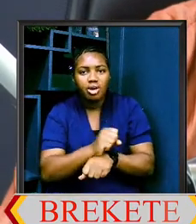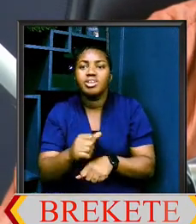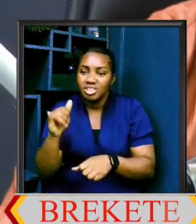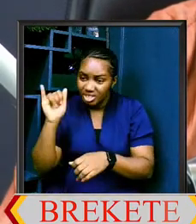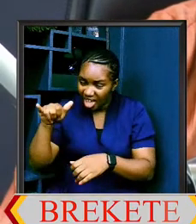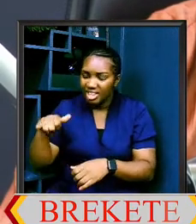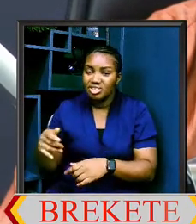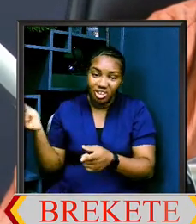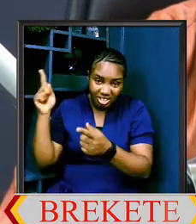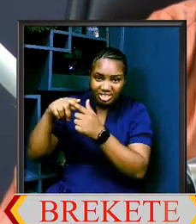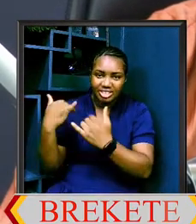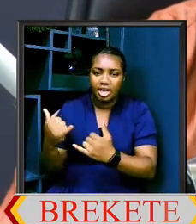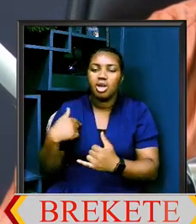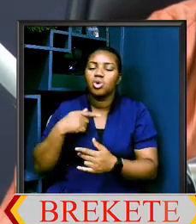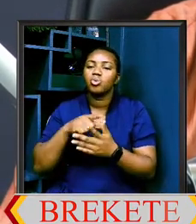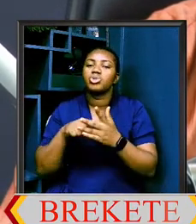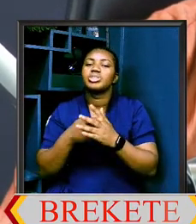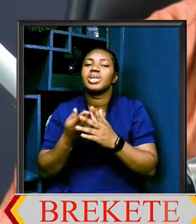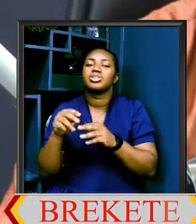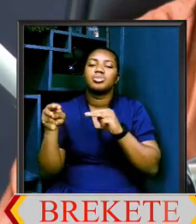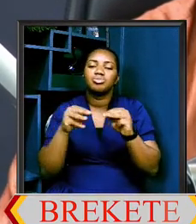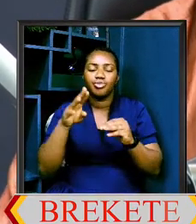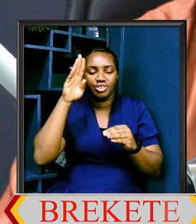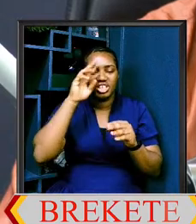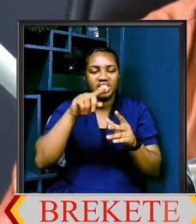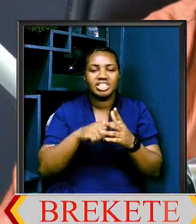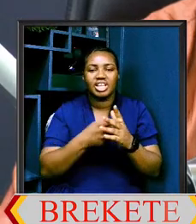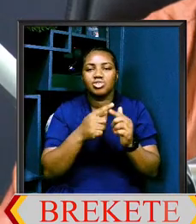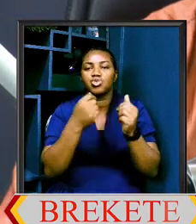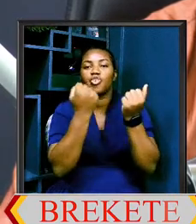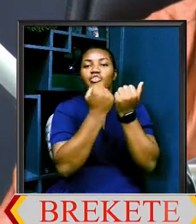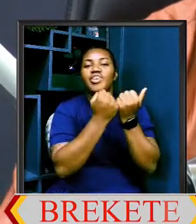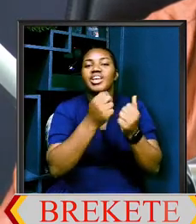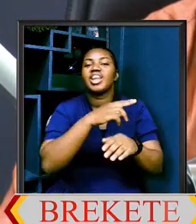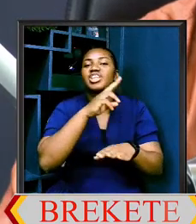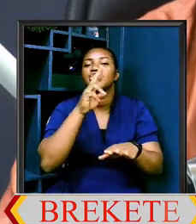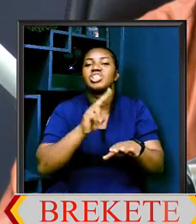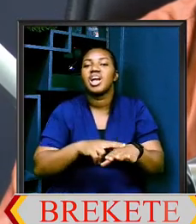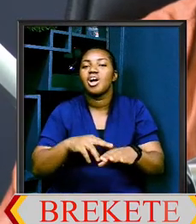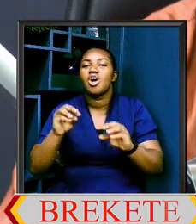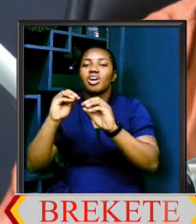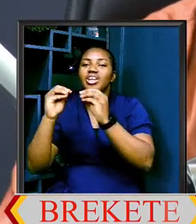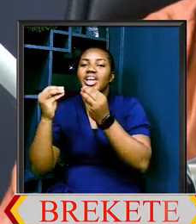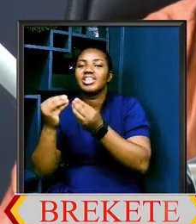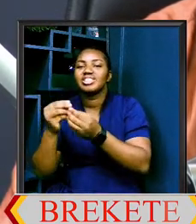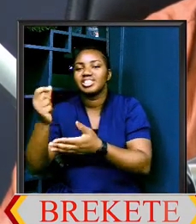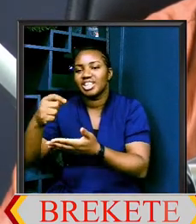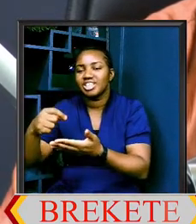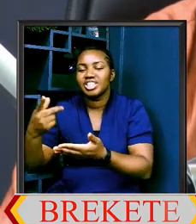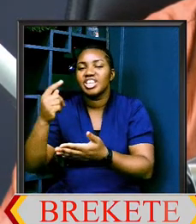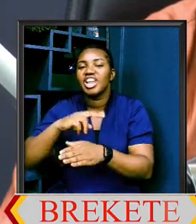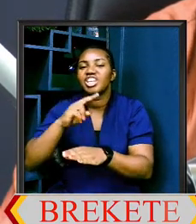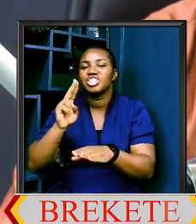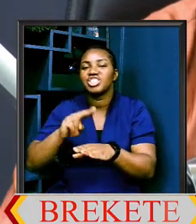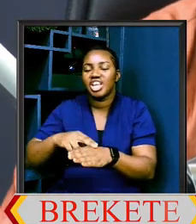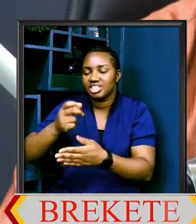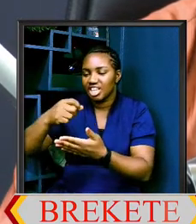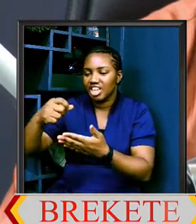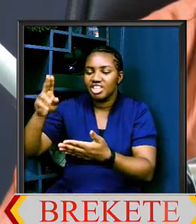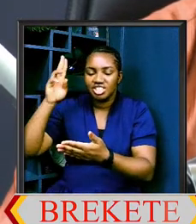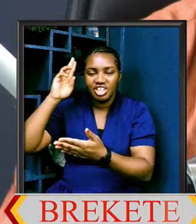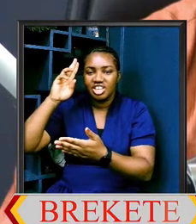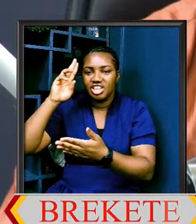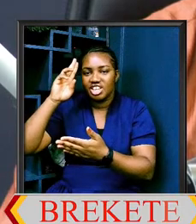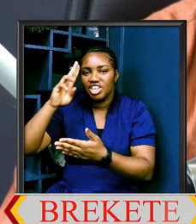Mm. When we start the move now, he started fighting the national organizing secretary. The national secretary ordered him to give him